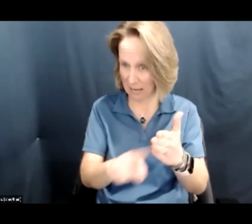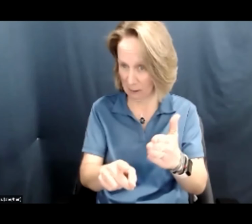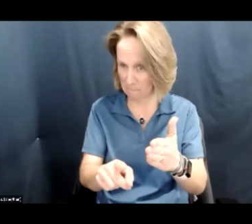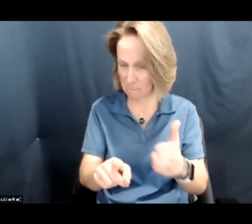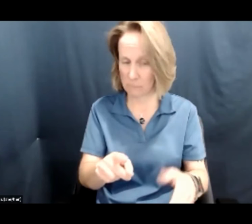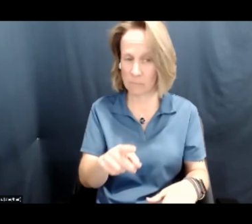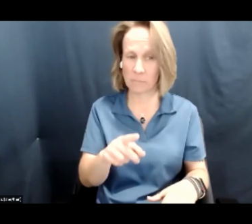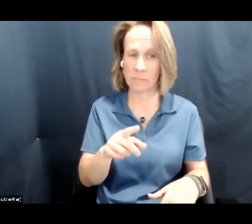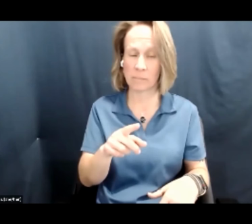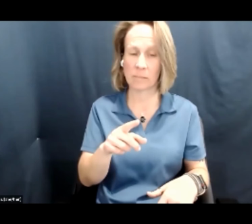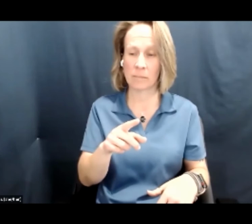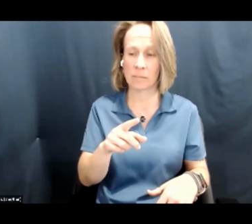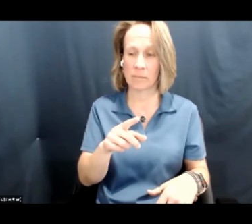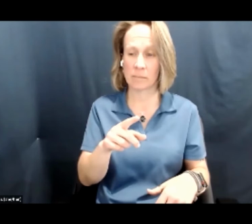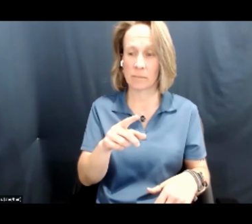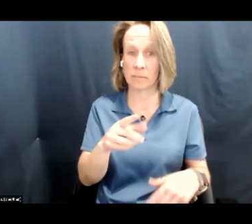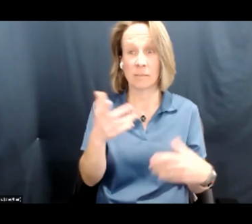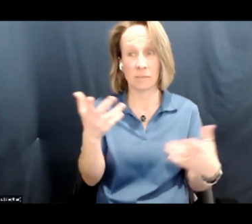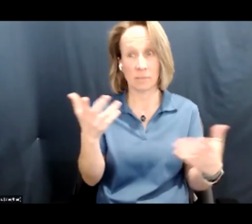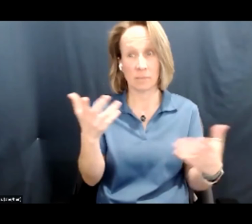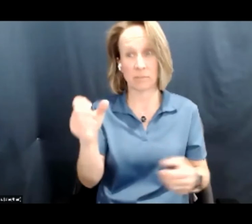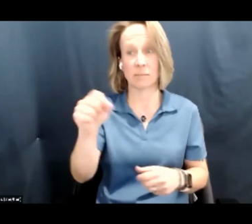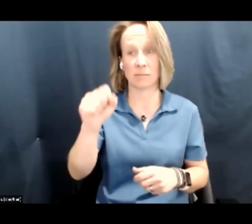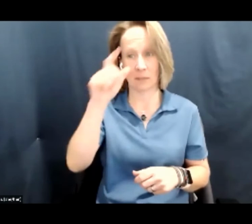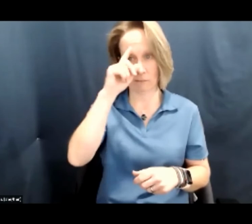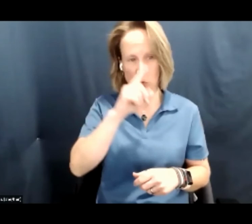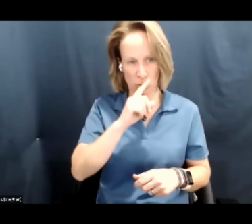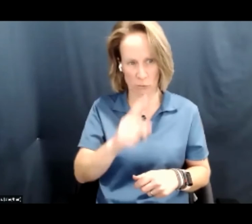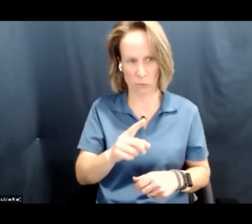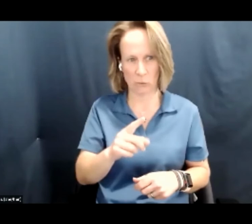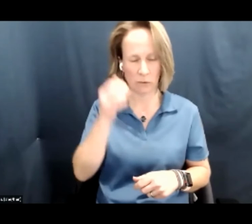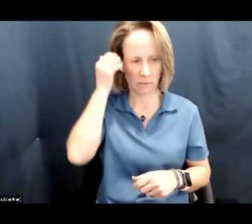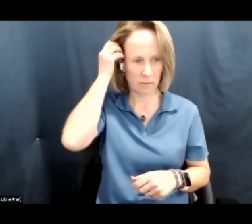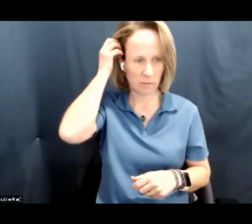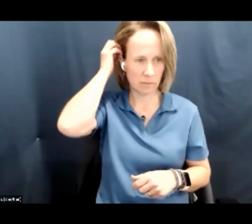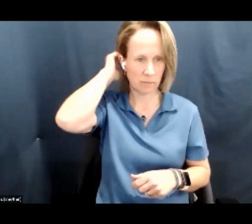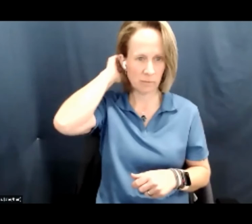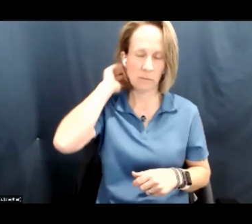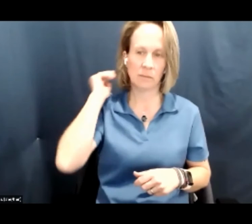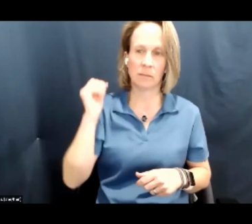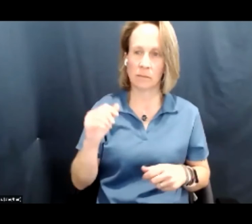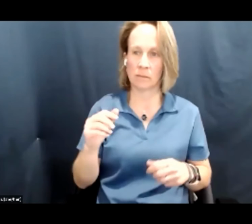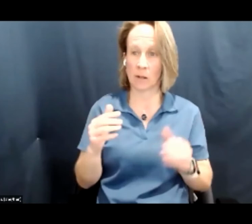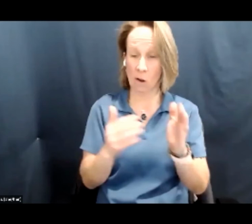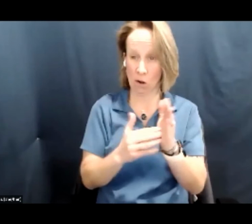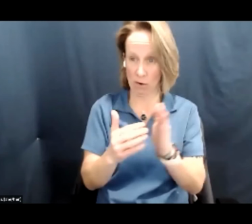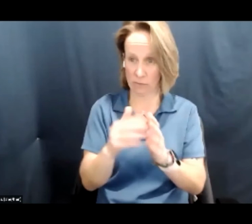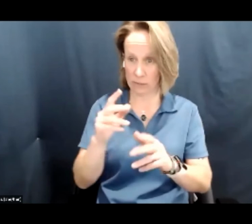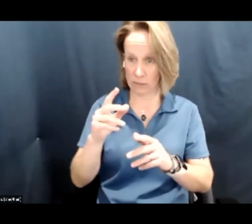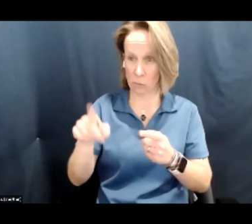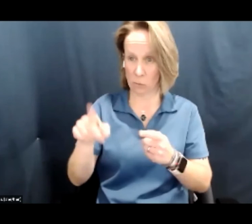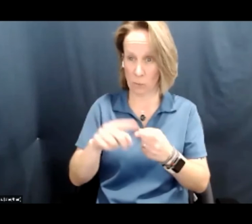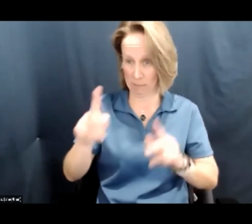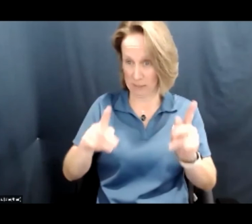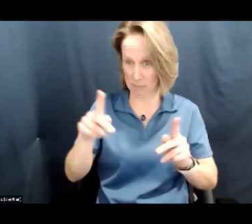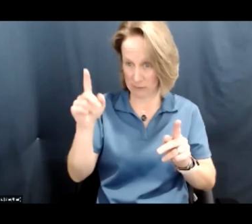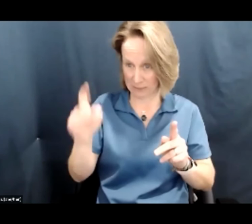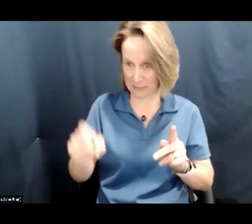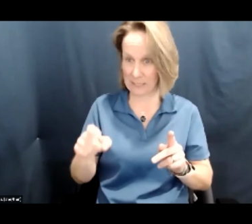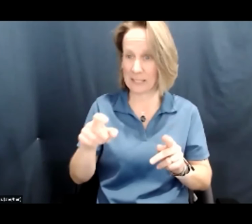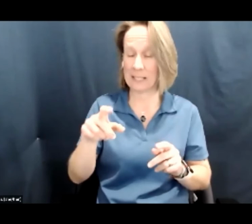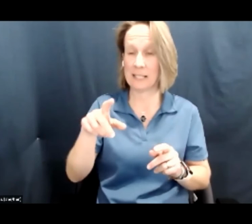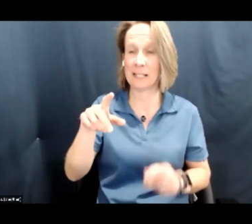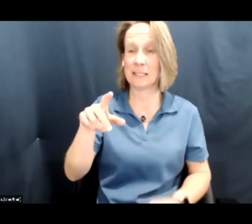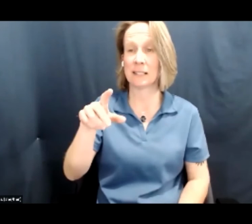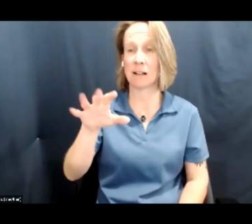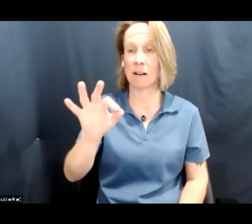Anxiety with the exam can absolutely be a way. So oftentimes when someone needs to get a forensic exam or a rape kit, right, as